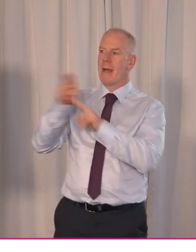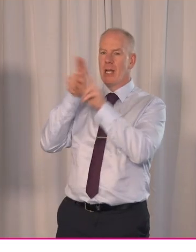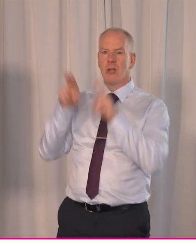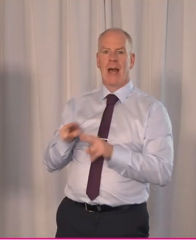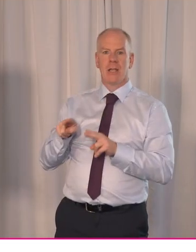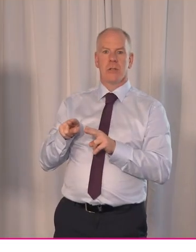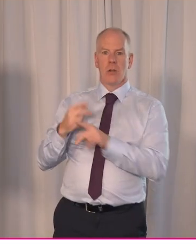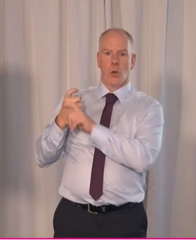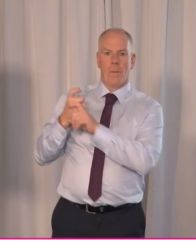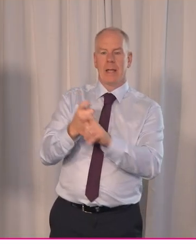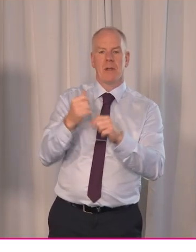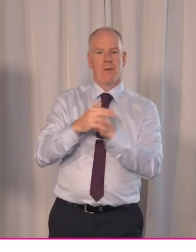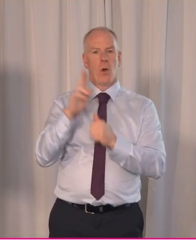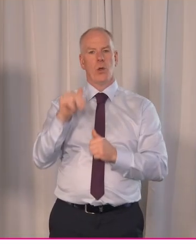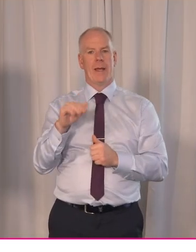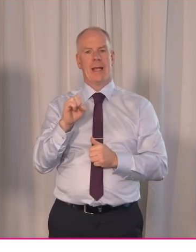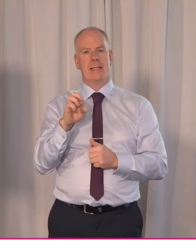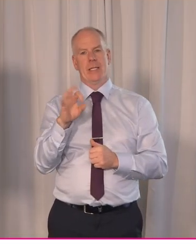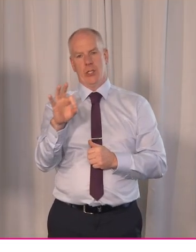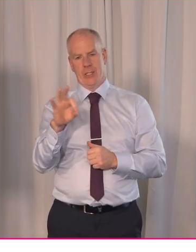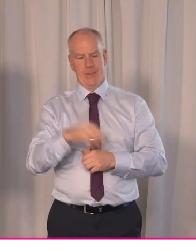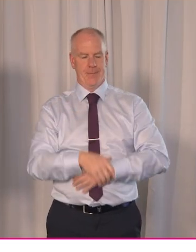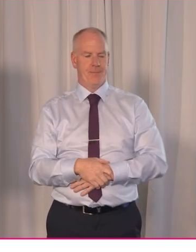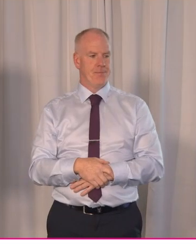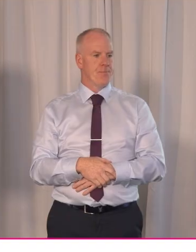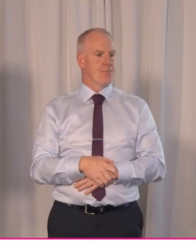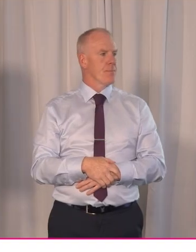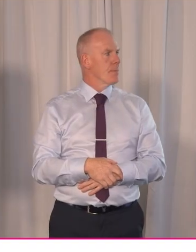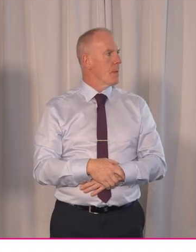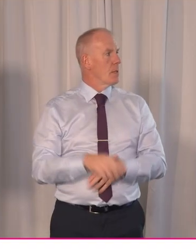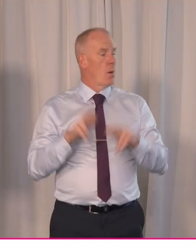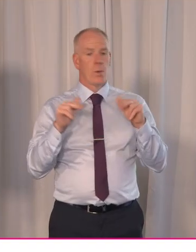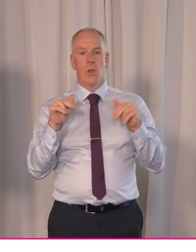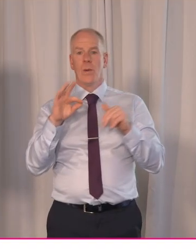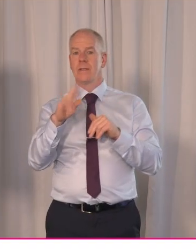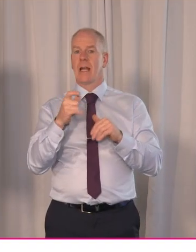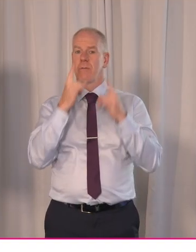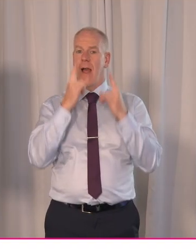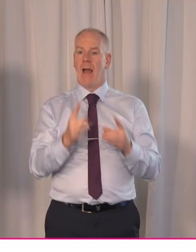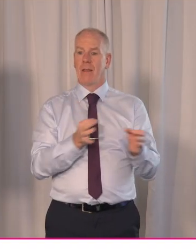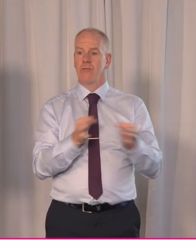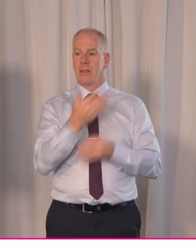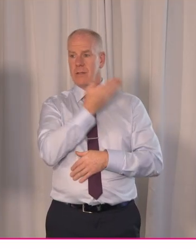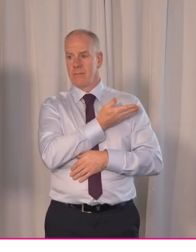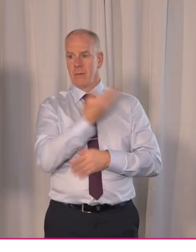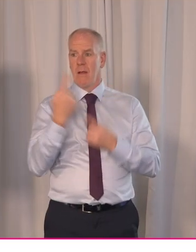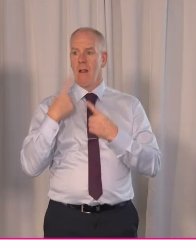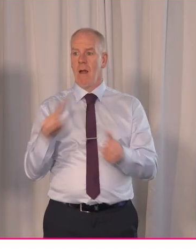UN Sustainable Development Goals. So there it is, our new sexual health strategy,